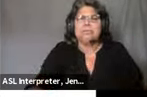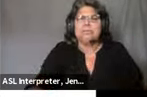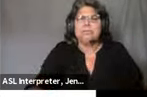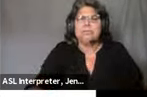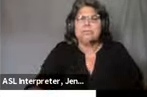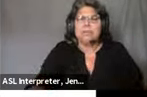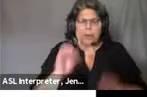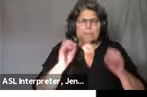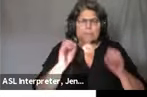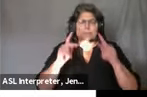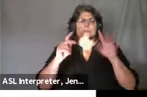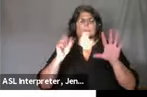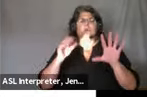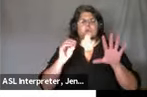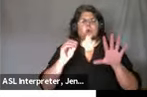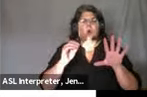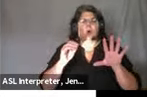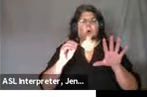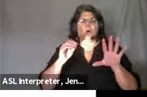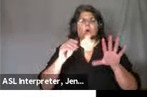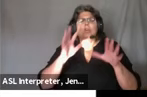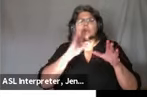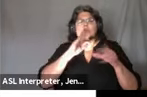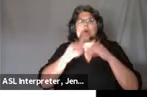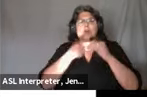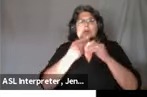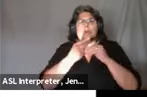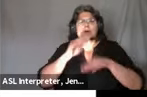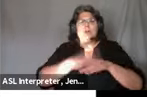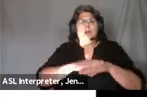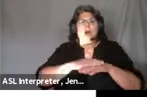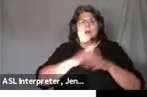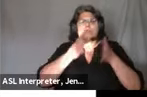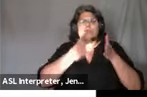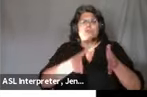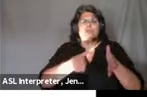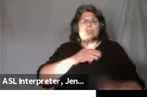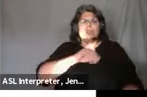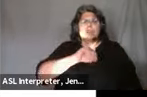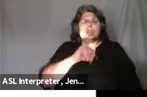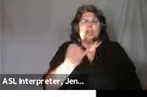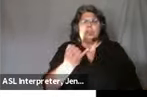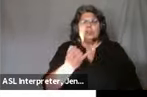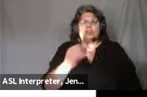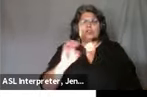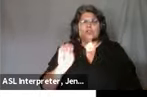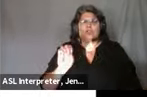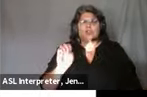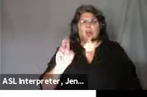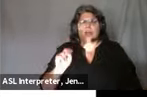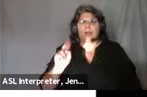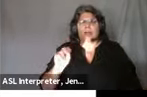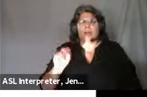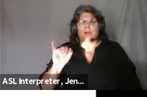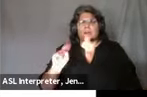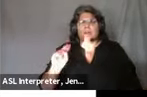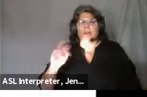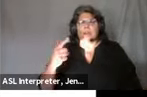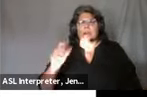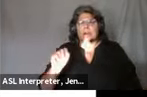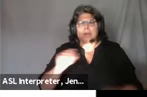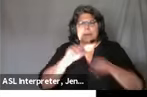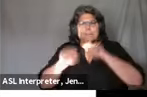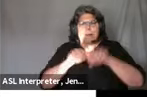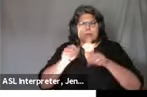You mentioned the Jennings Bicycle Boulevard in the comments, and also that the Jennings